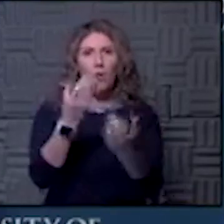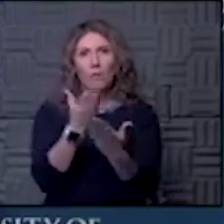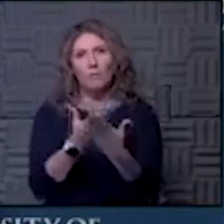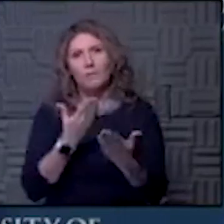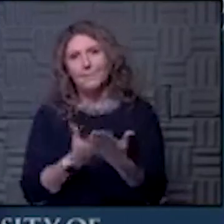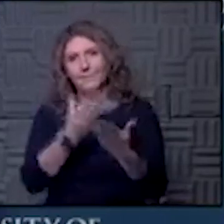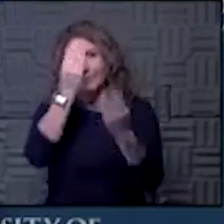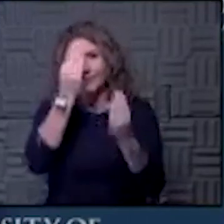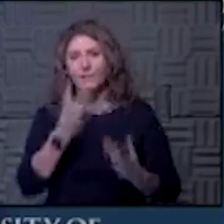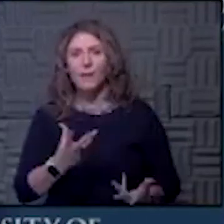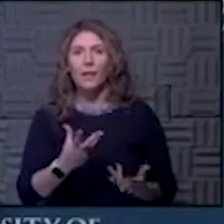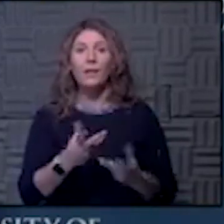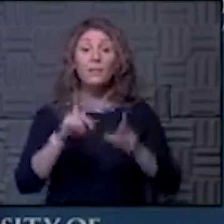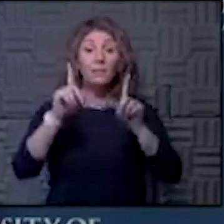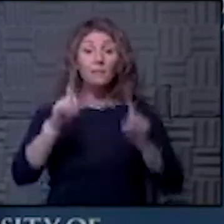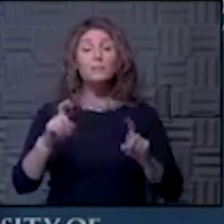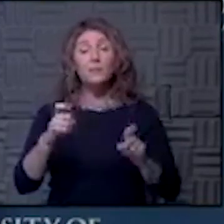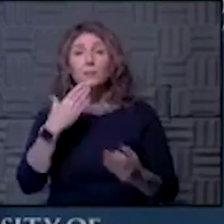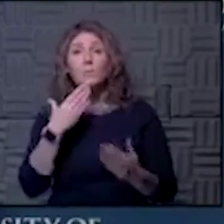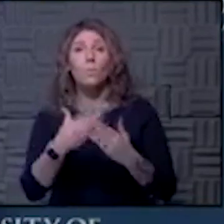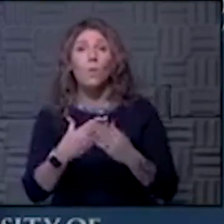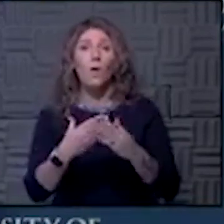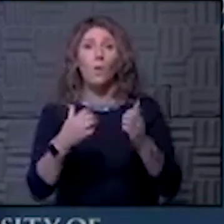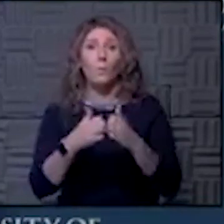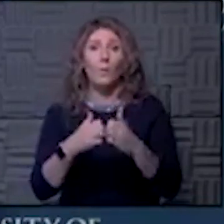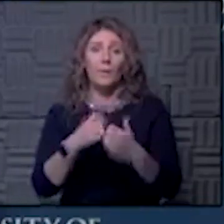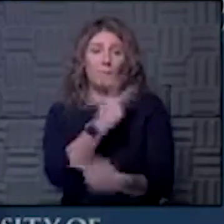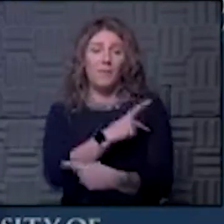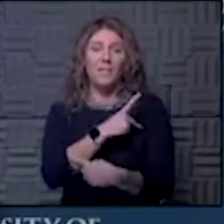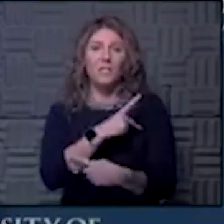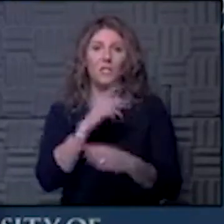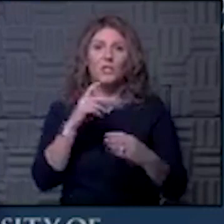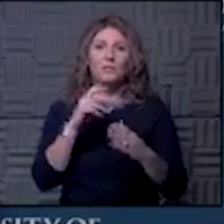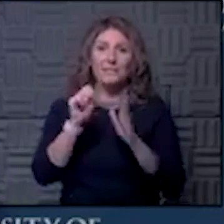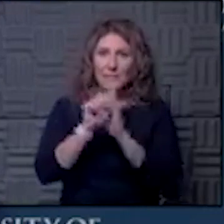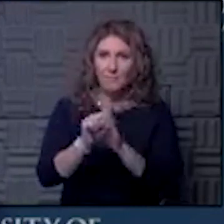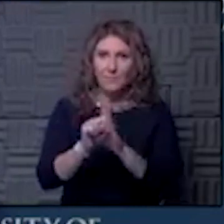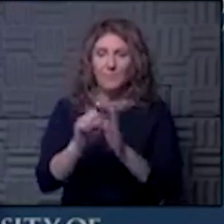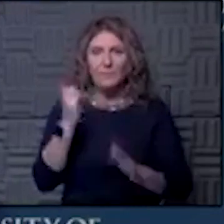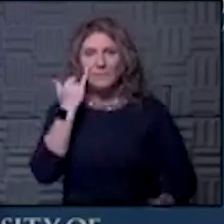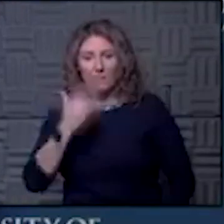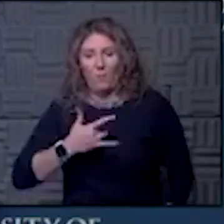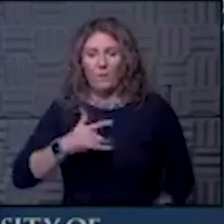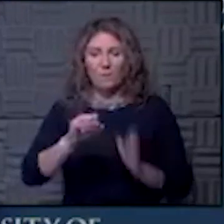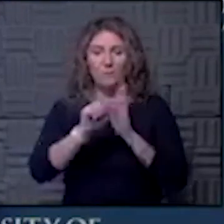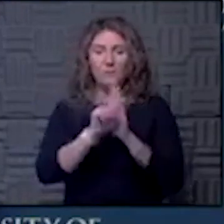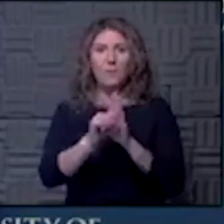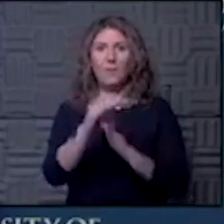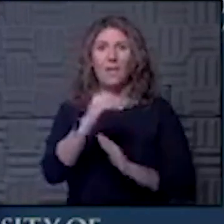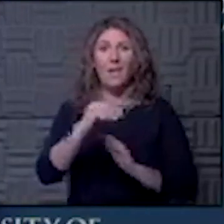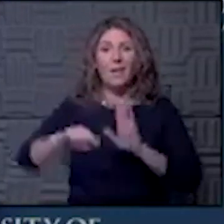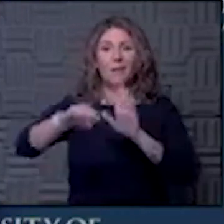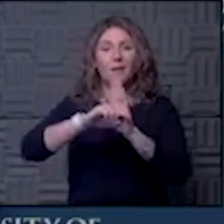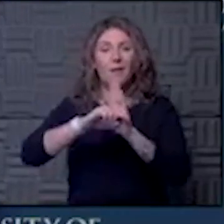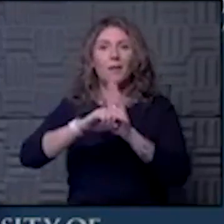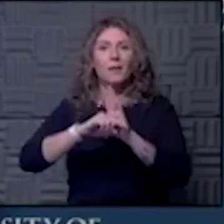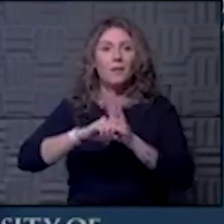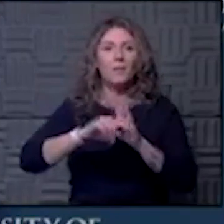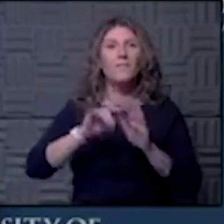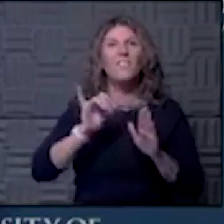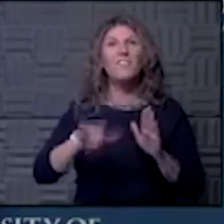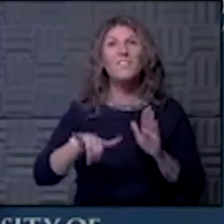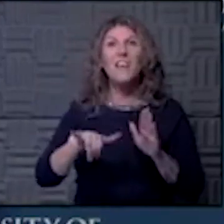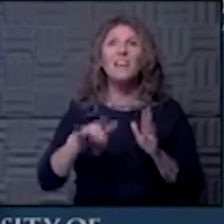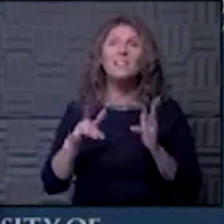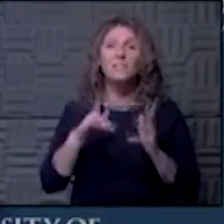tests seem to do pretty well in patients that are symptomatic. So if you're feeling symptoms and you get a negative, that's a